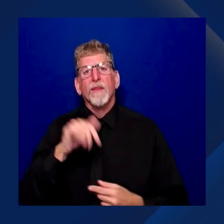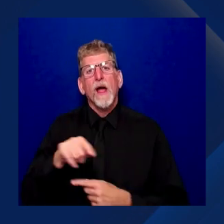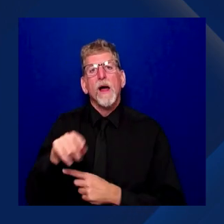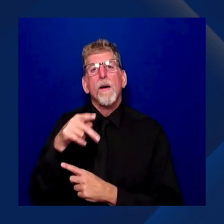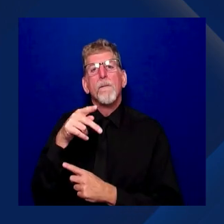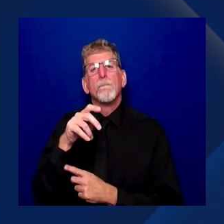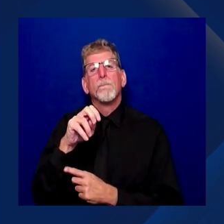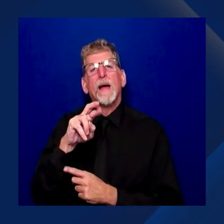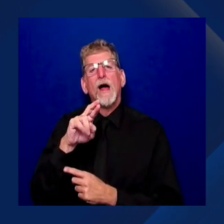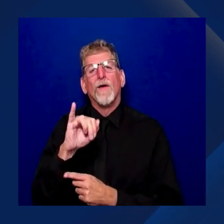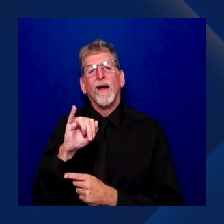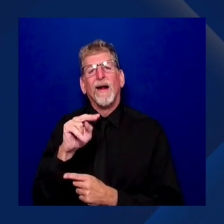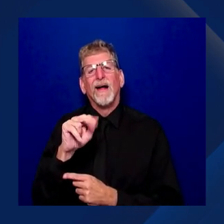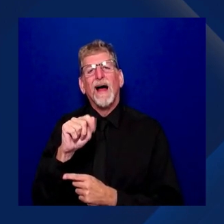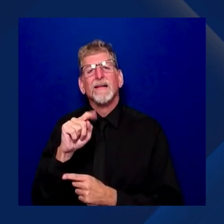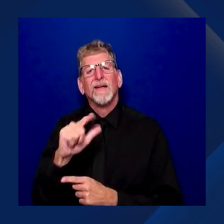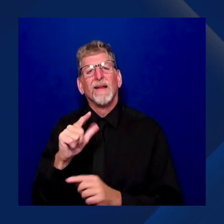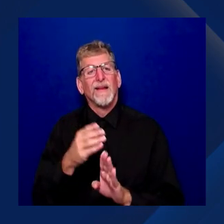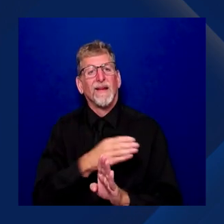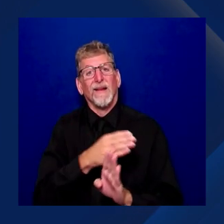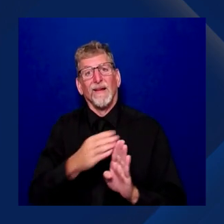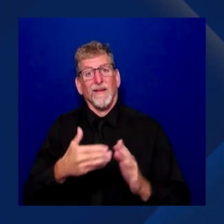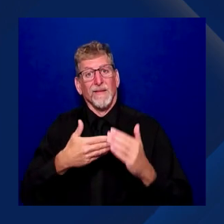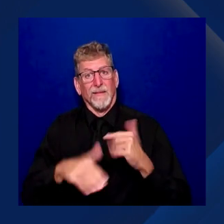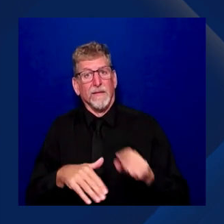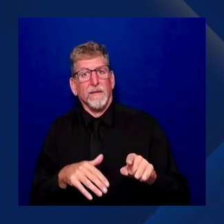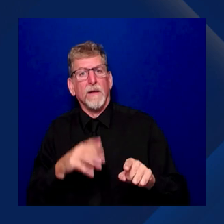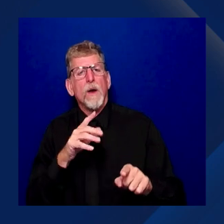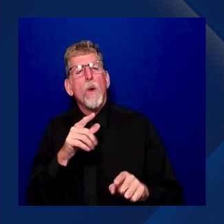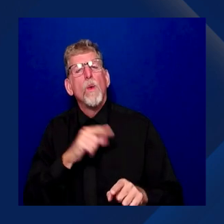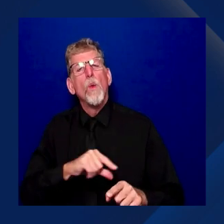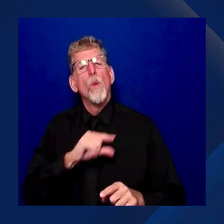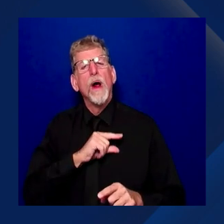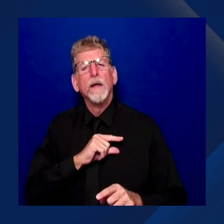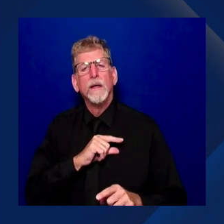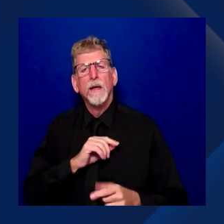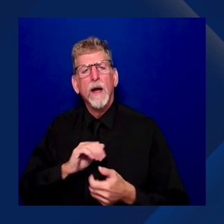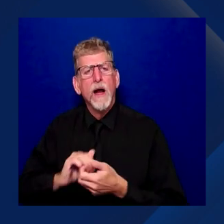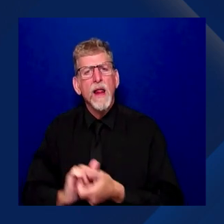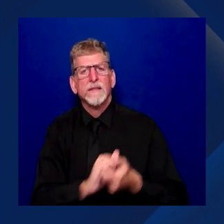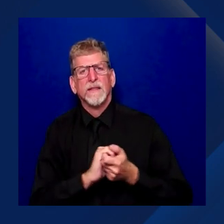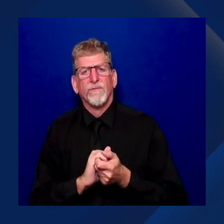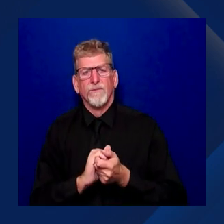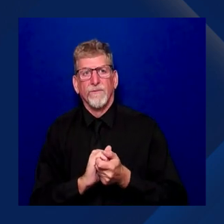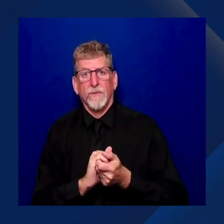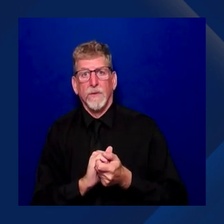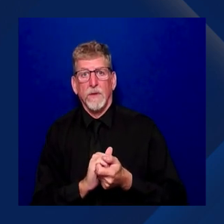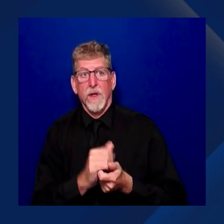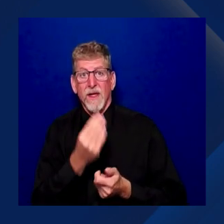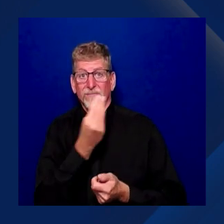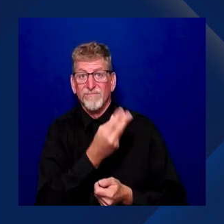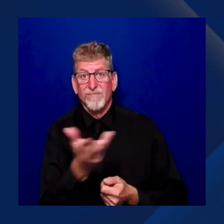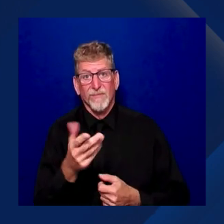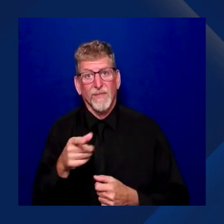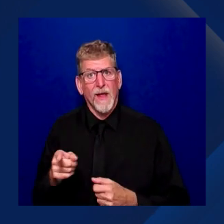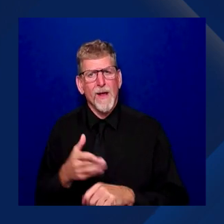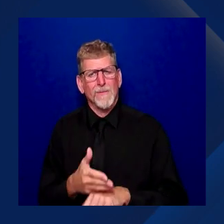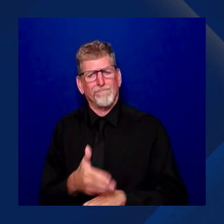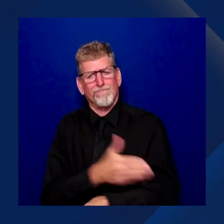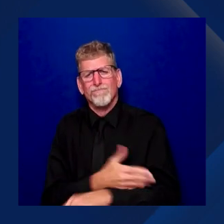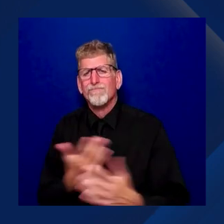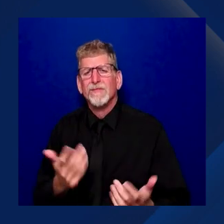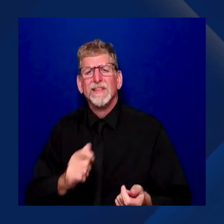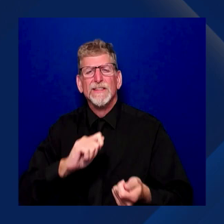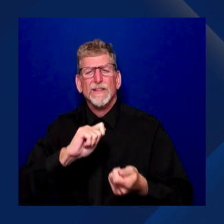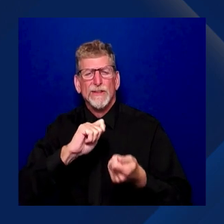that improvement is possible, change is possible. Through our Perinatal Quality Collaborative, we launched in